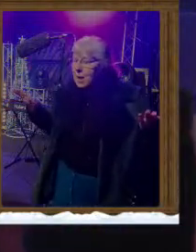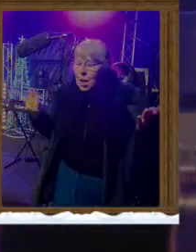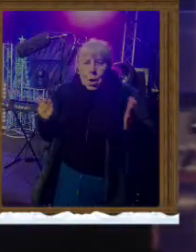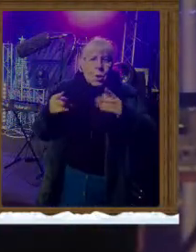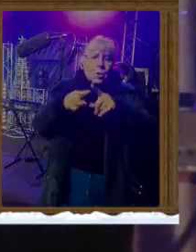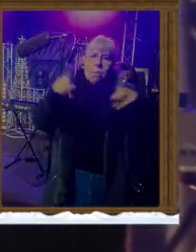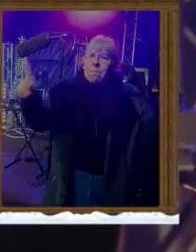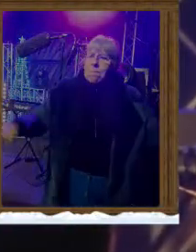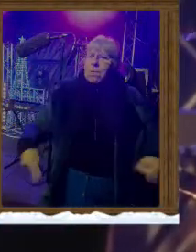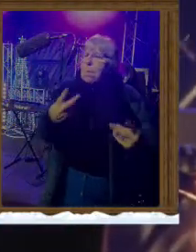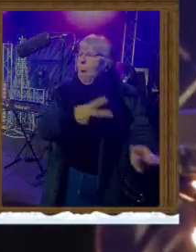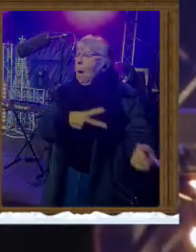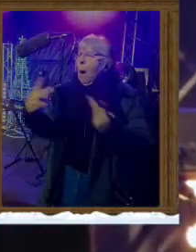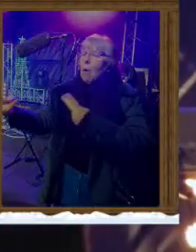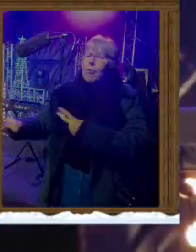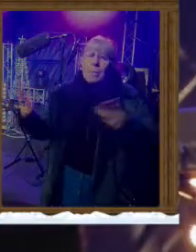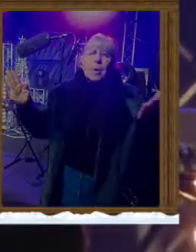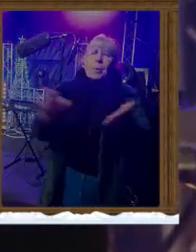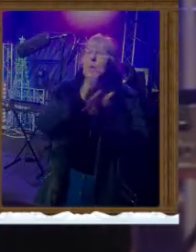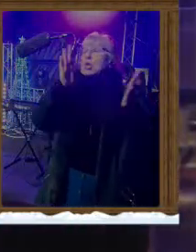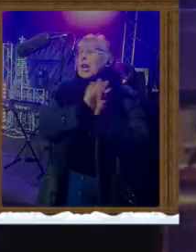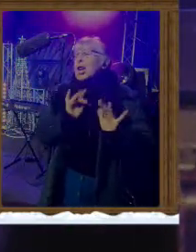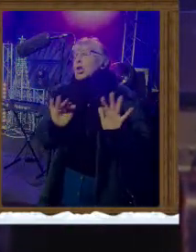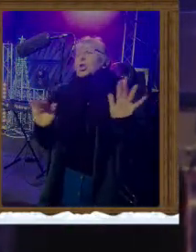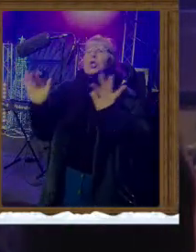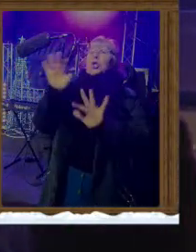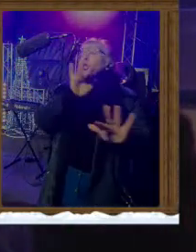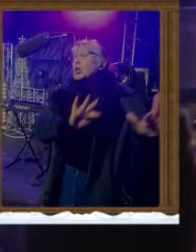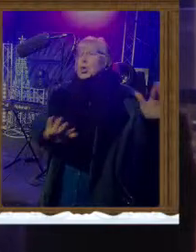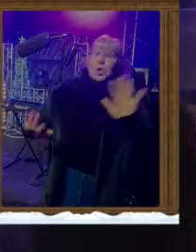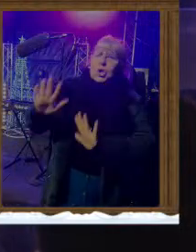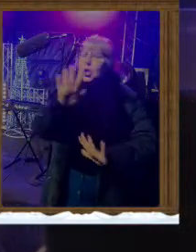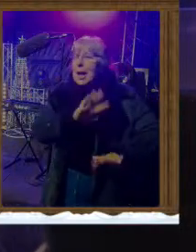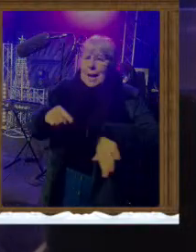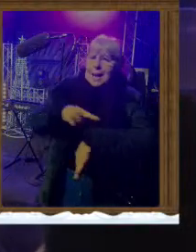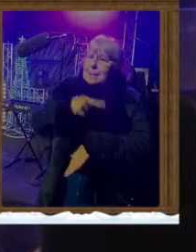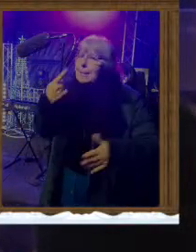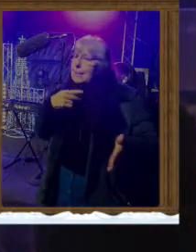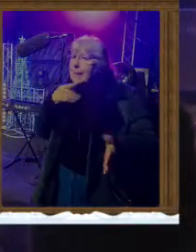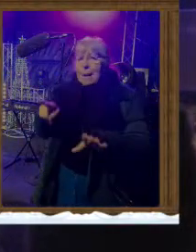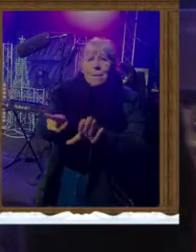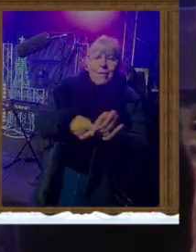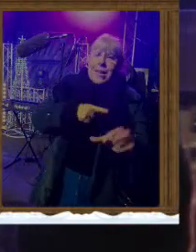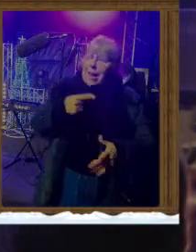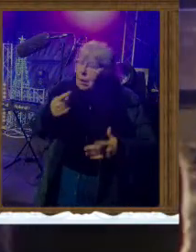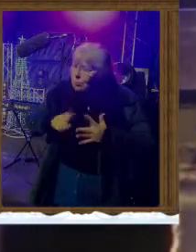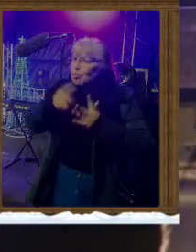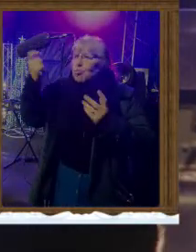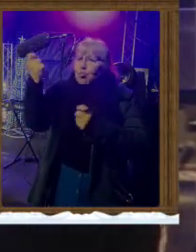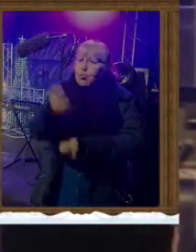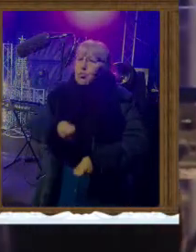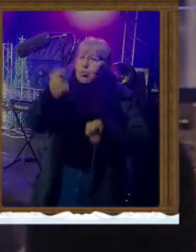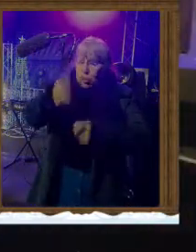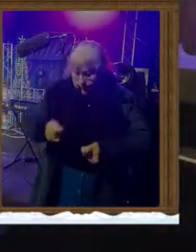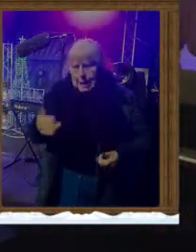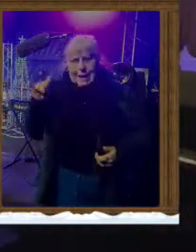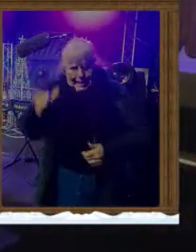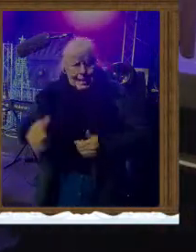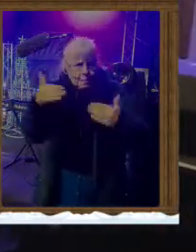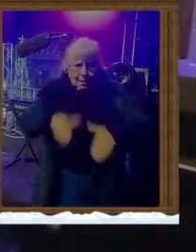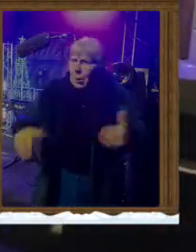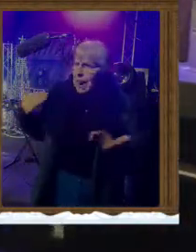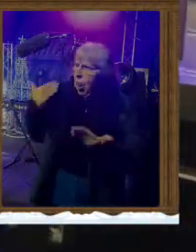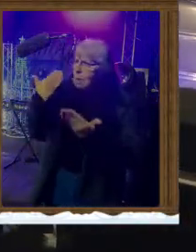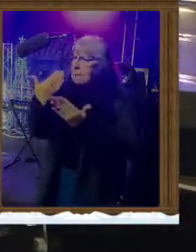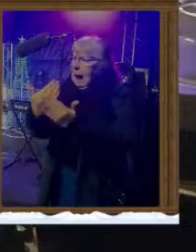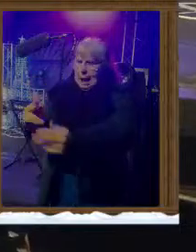will echo with sounds of cheer as we ring in the season this year. This is overdue, gotta look